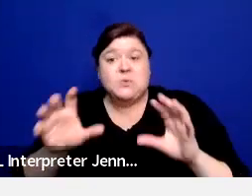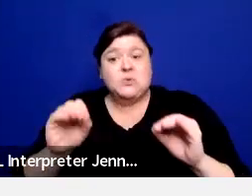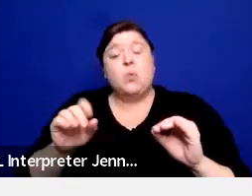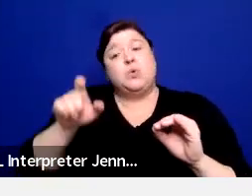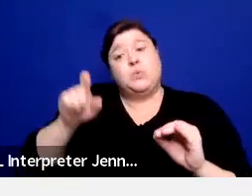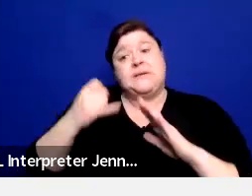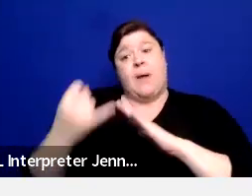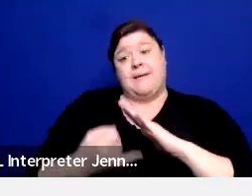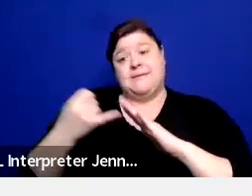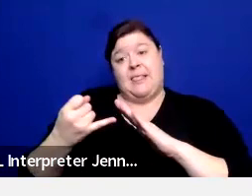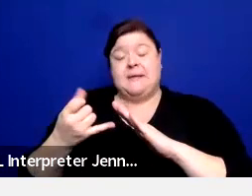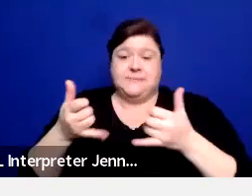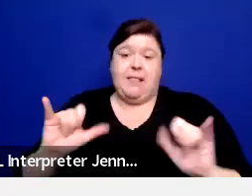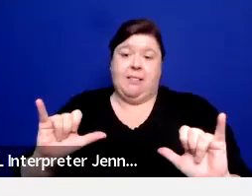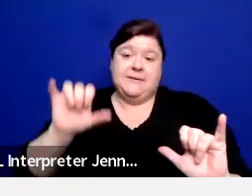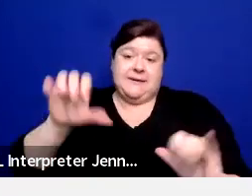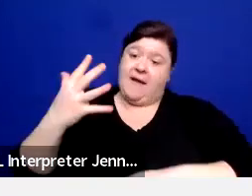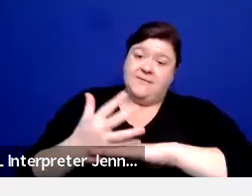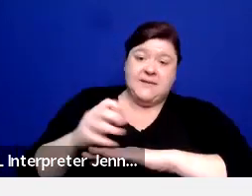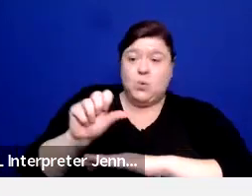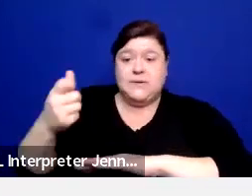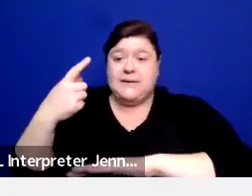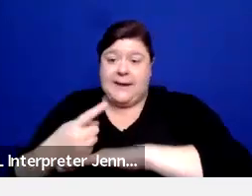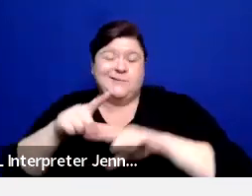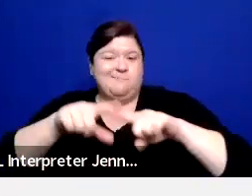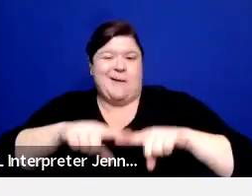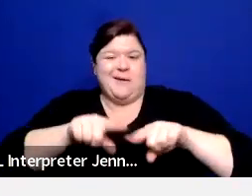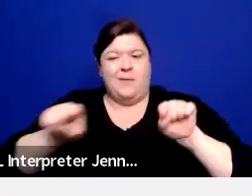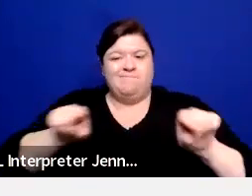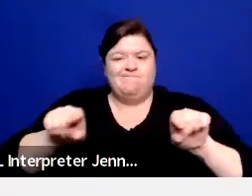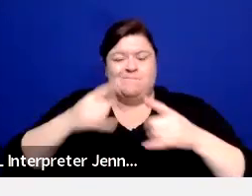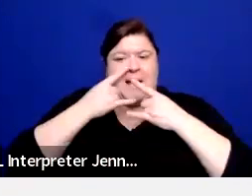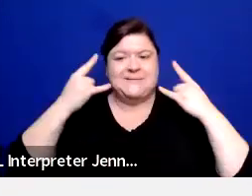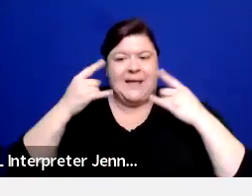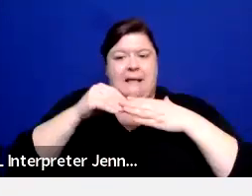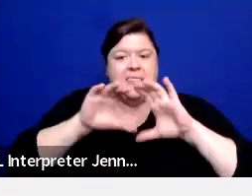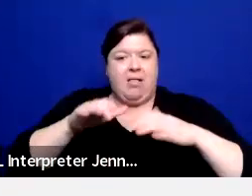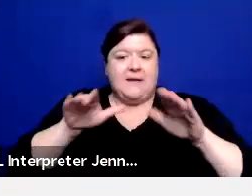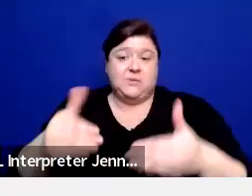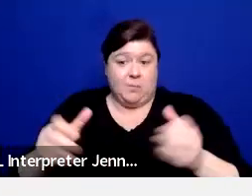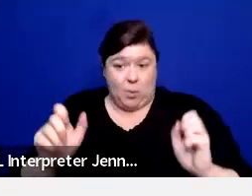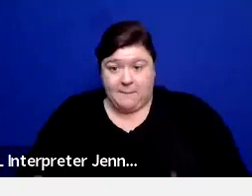an isolation period. So again, 5 days or 10 days, depending on the masking in the classroom.